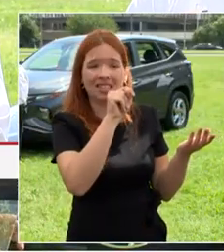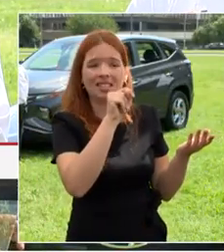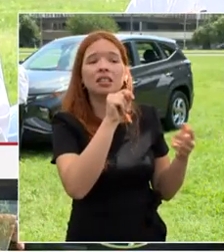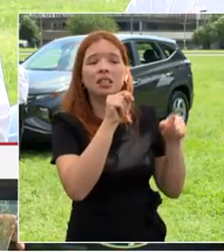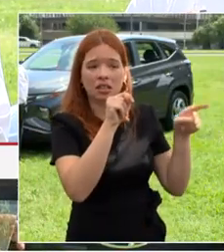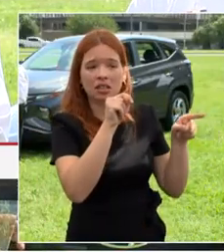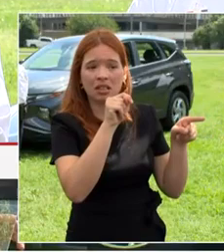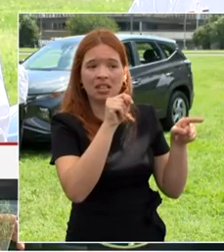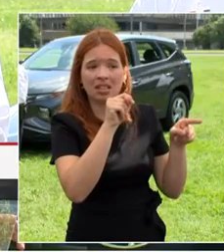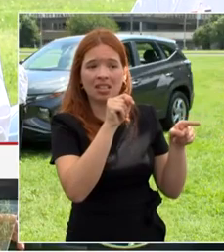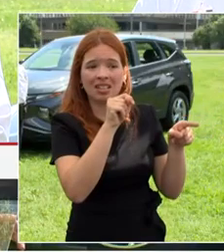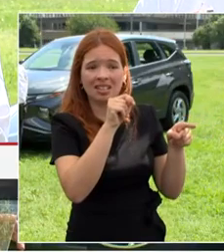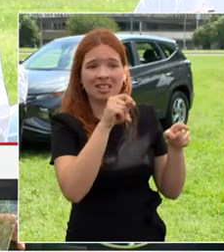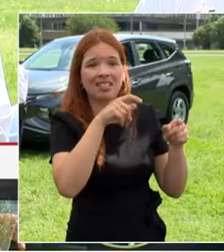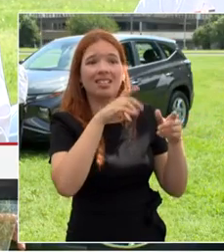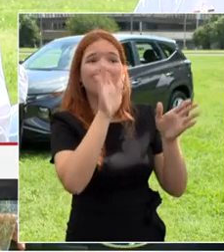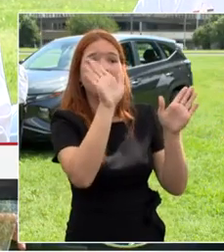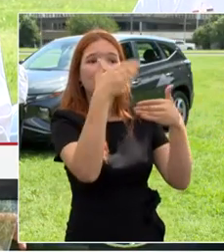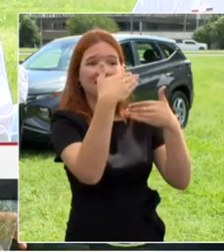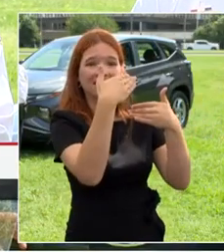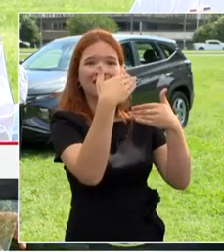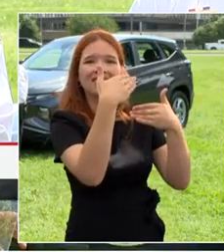cars.